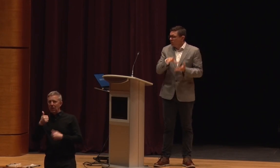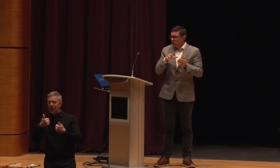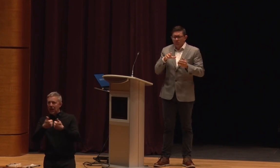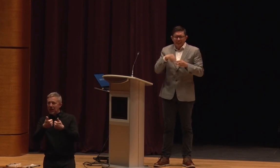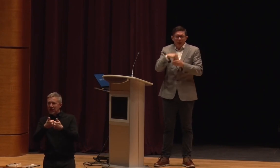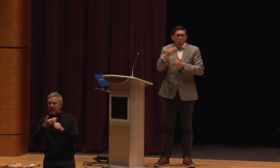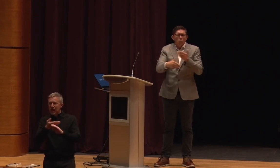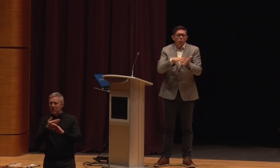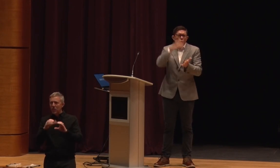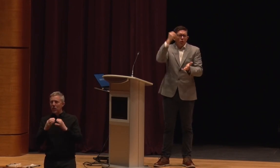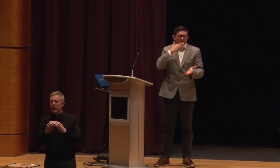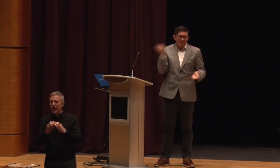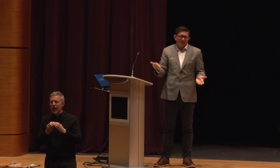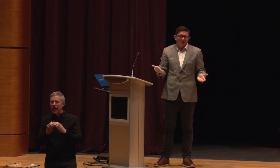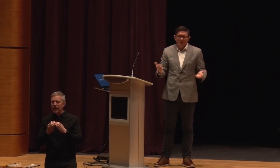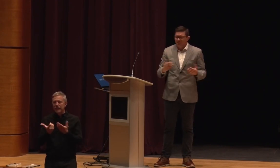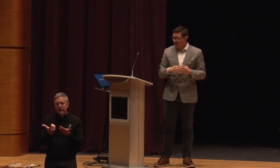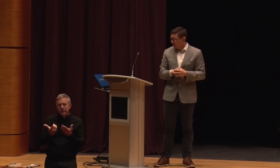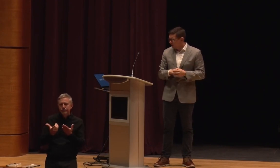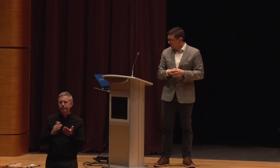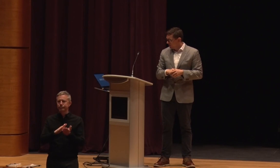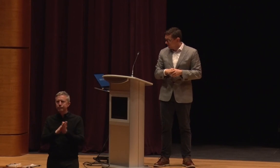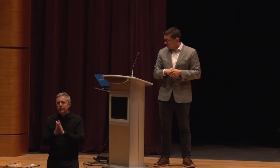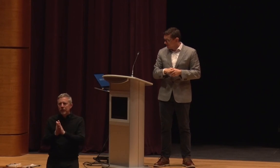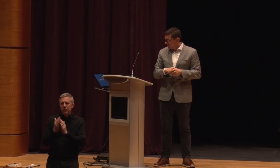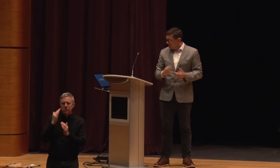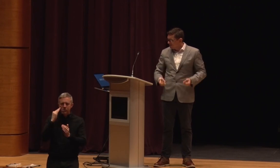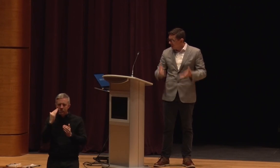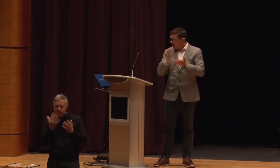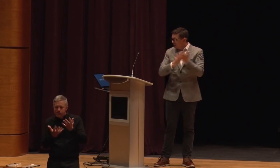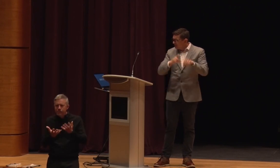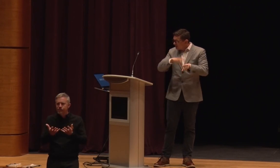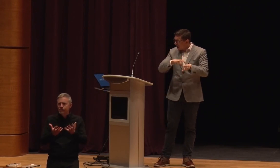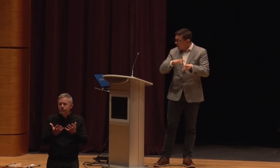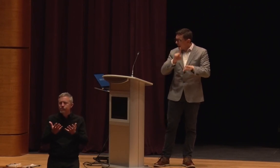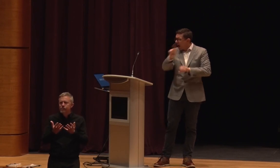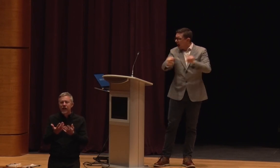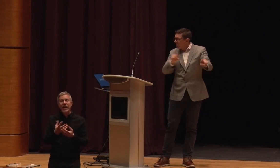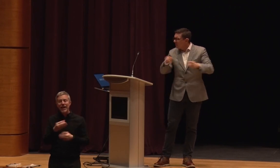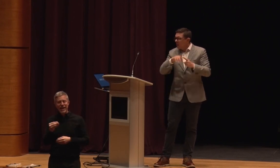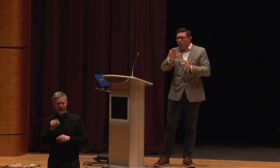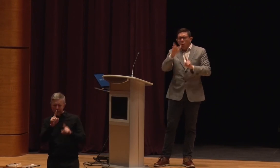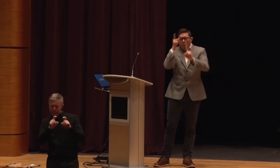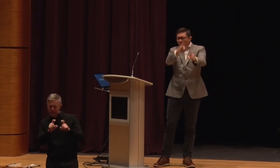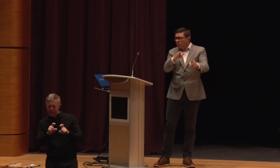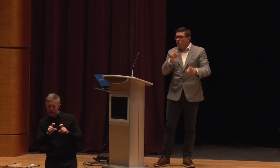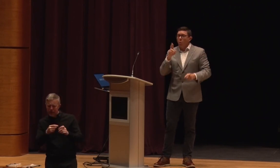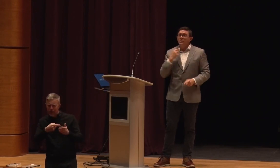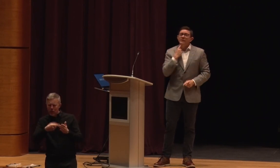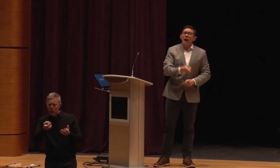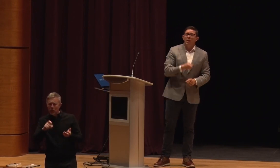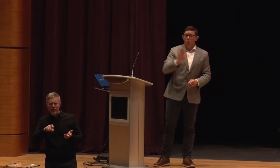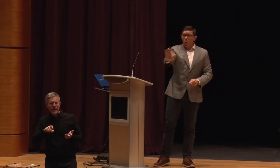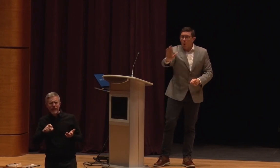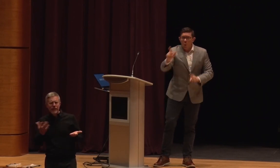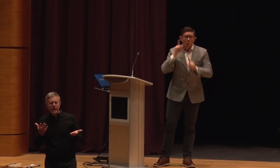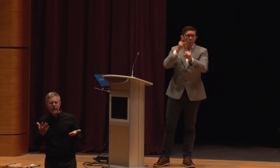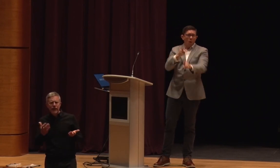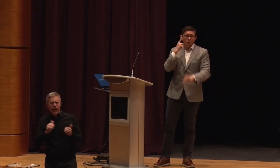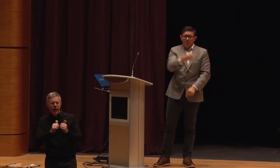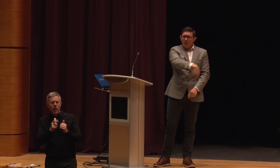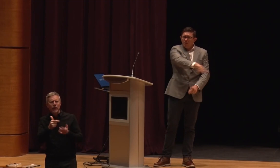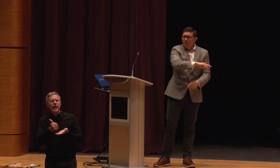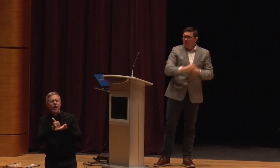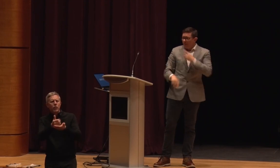Ask what they're struggling with and what they need in order to improve. Many times, asking what their goals